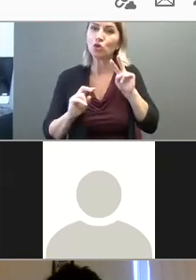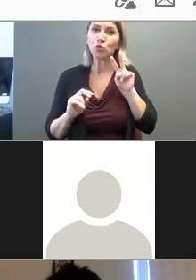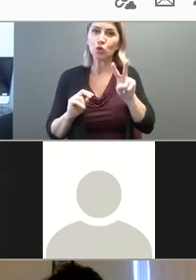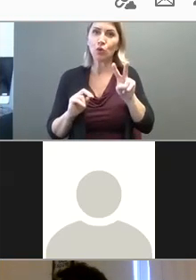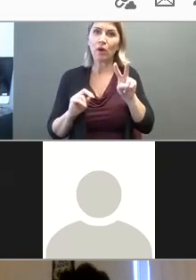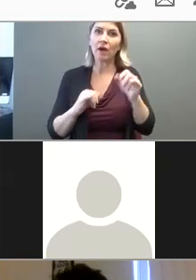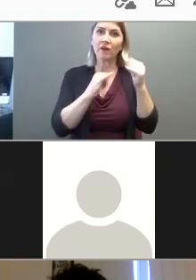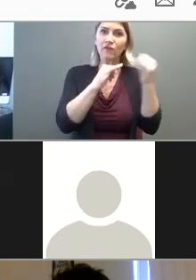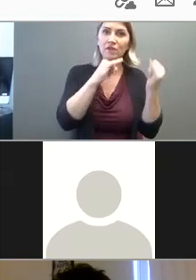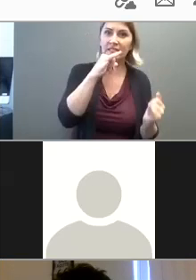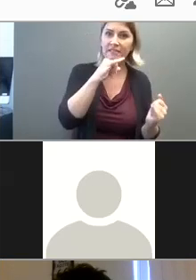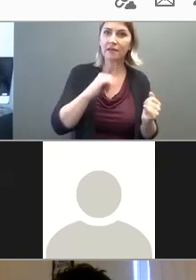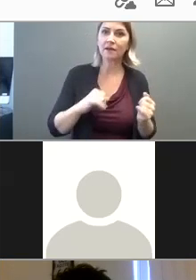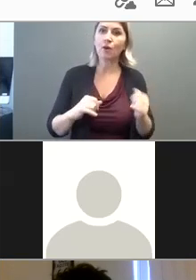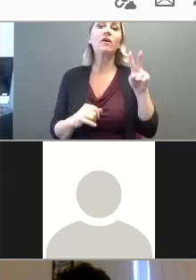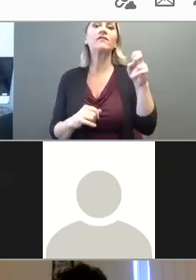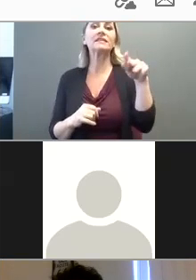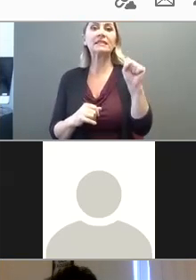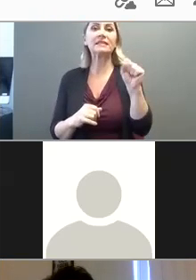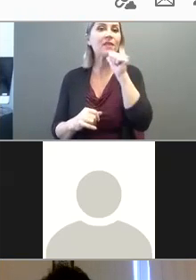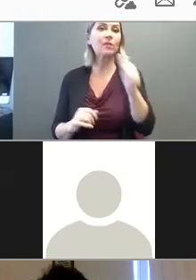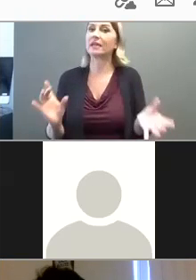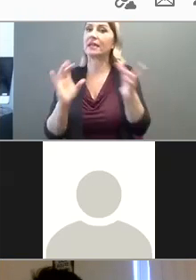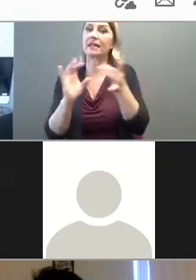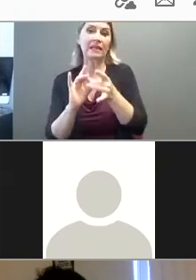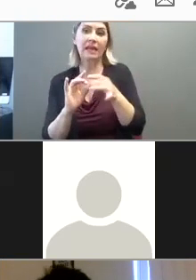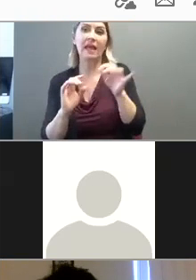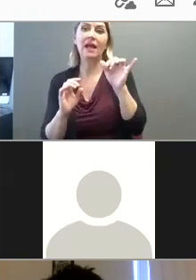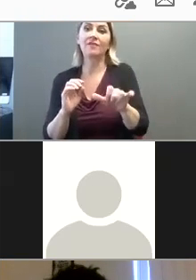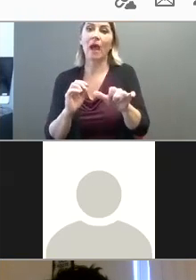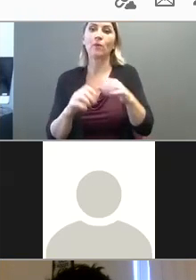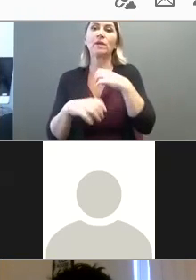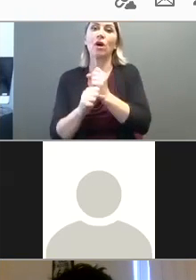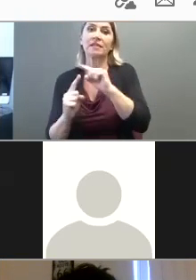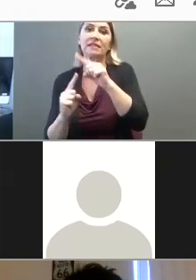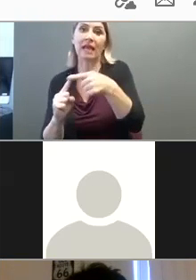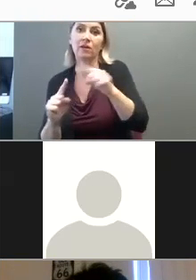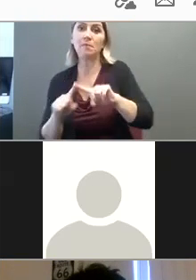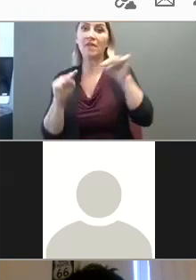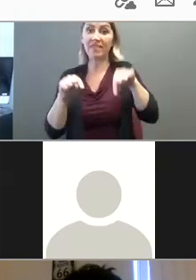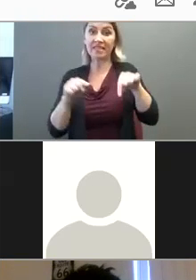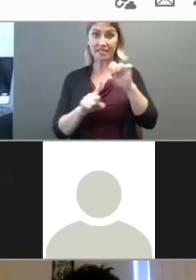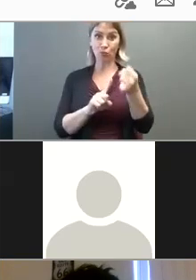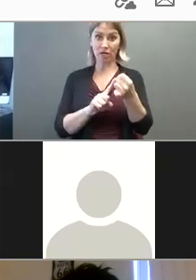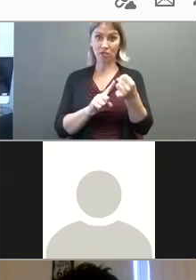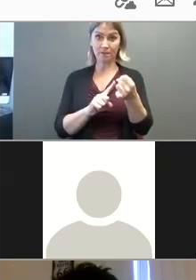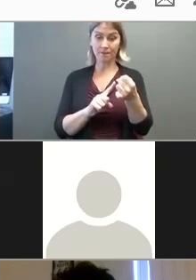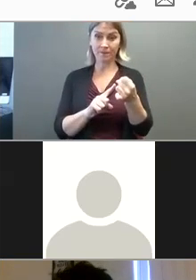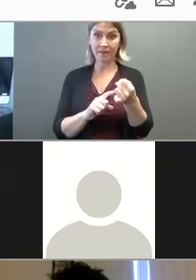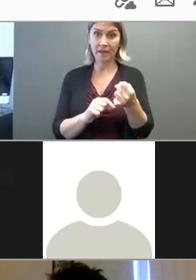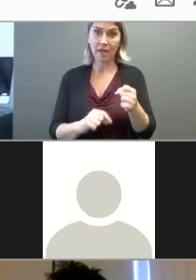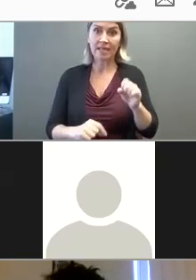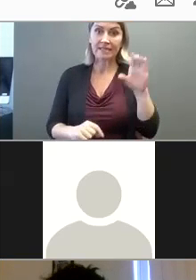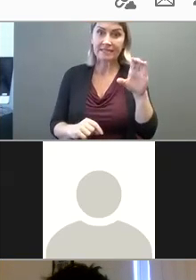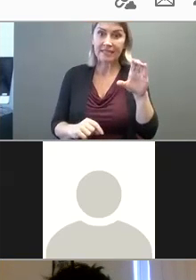already explored, then we are not going to connect it because that would lead to a cycle. But in this scenario, both C and